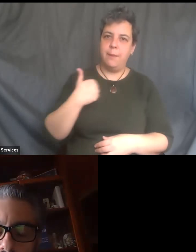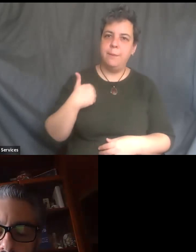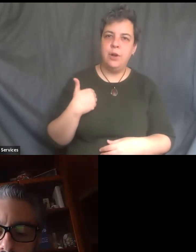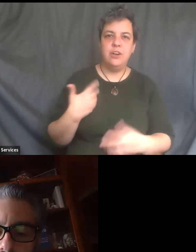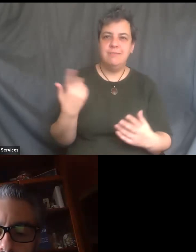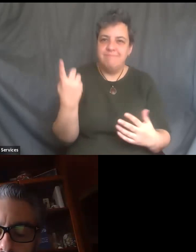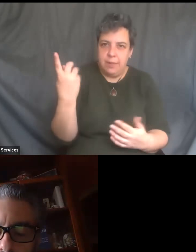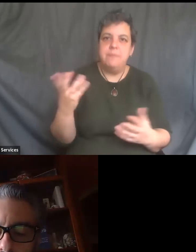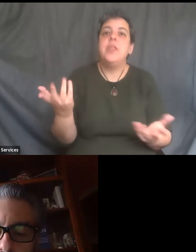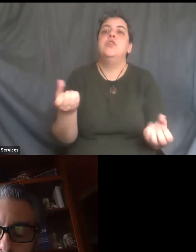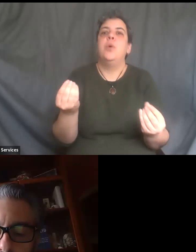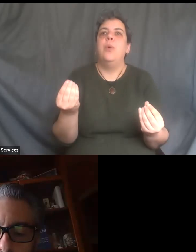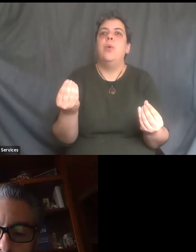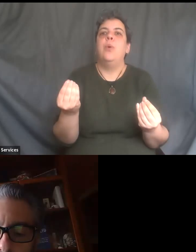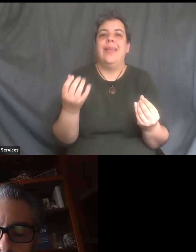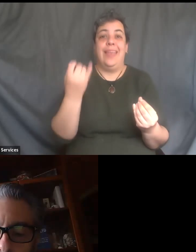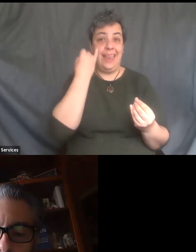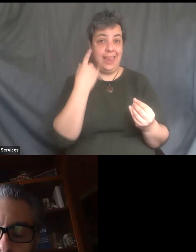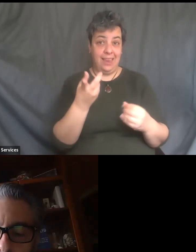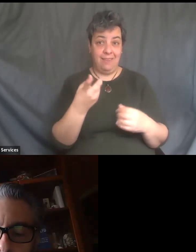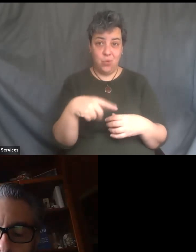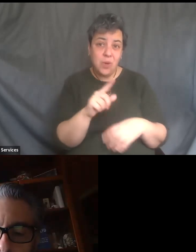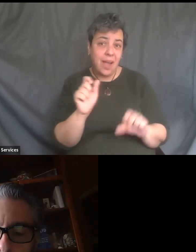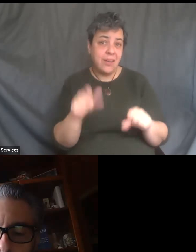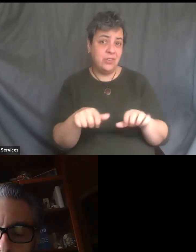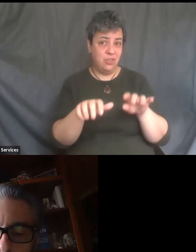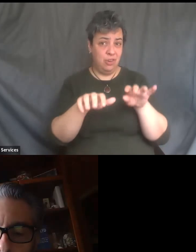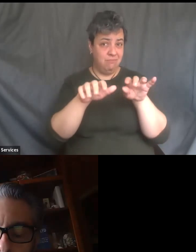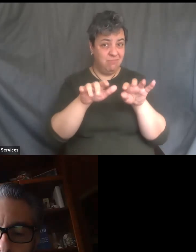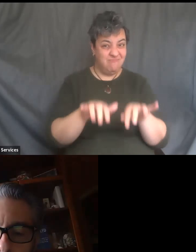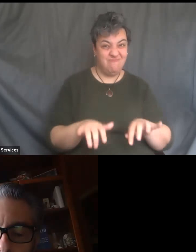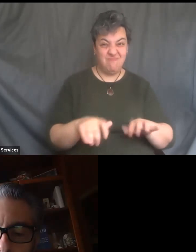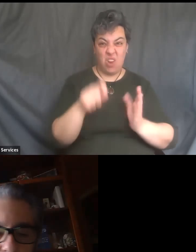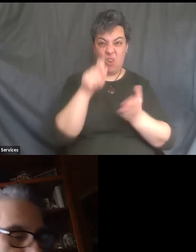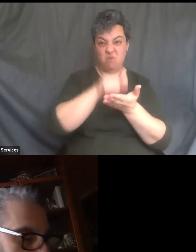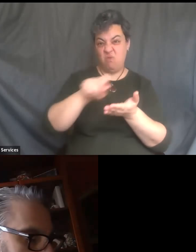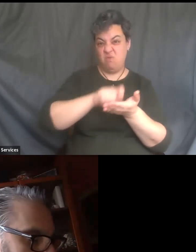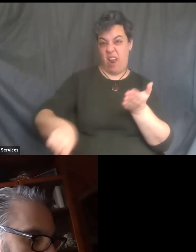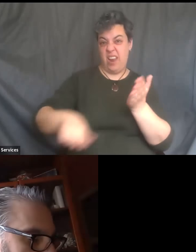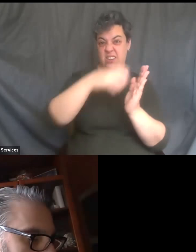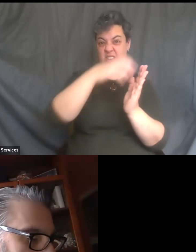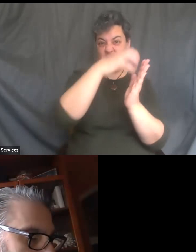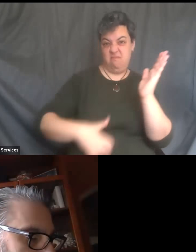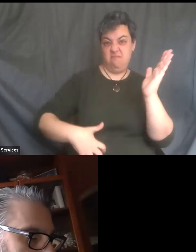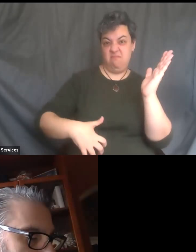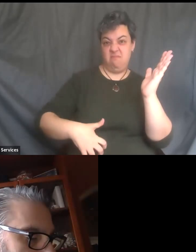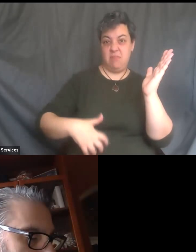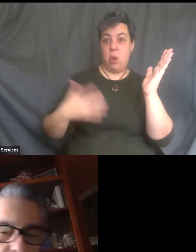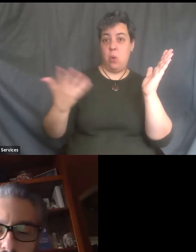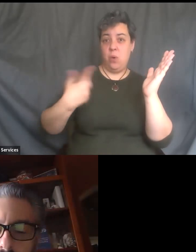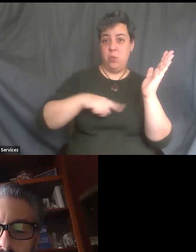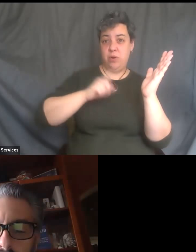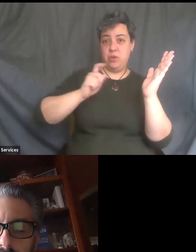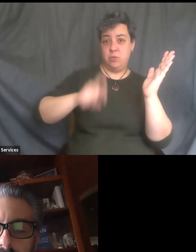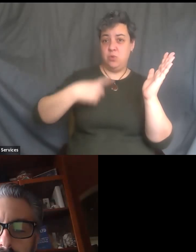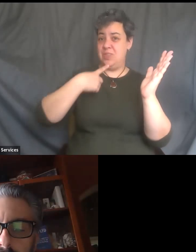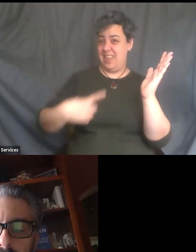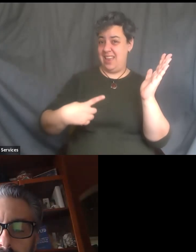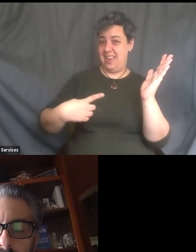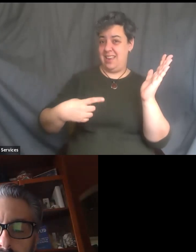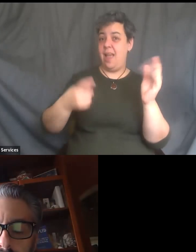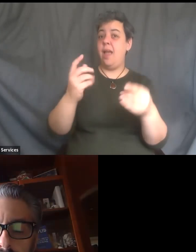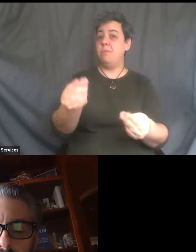office could write a script so that we can just and give the phone calls, the phone numbers for people to call, that would be